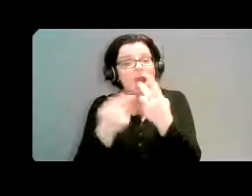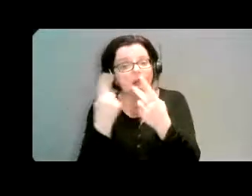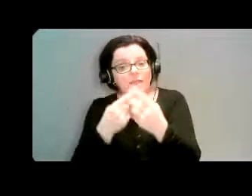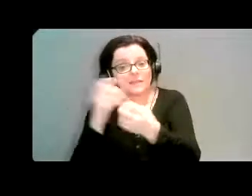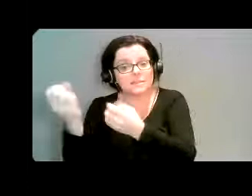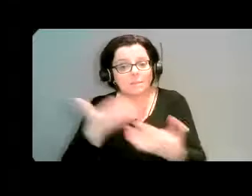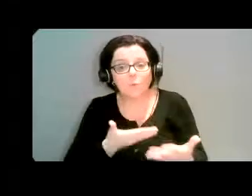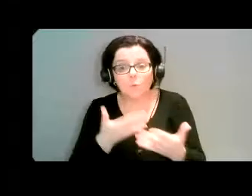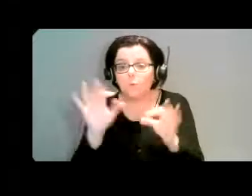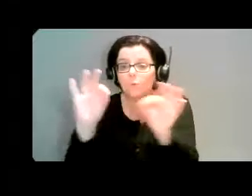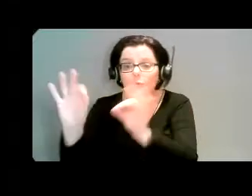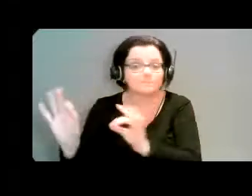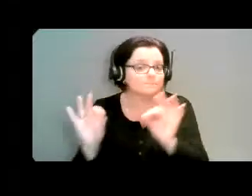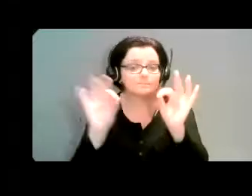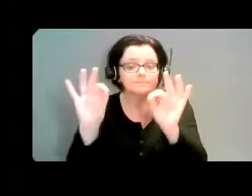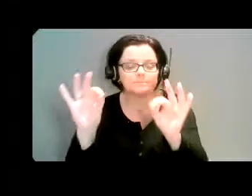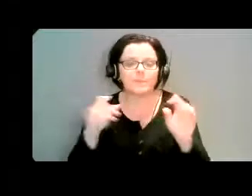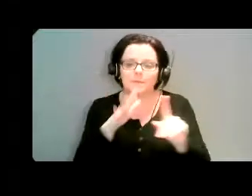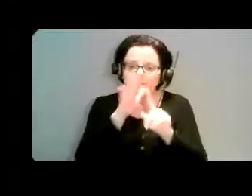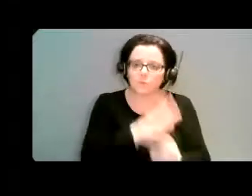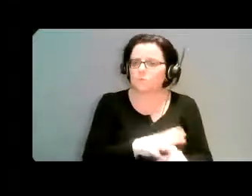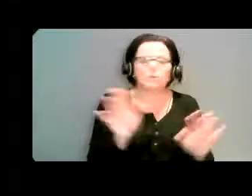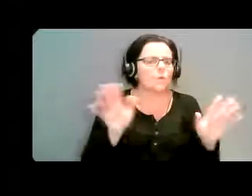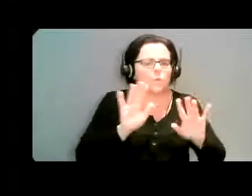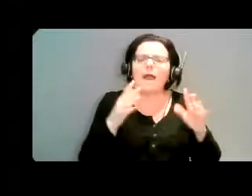other things.